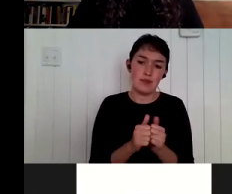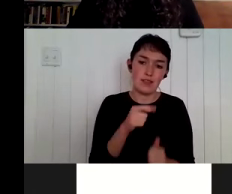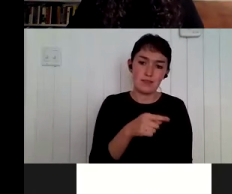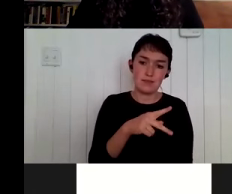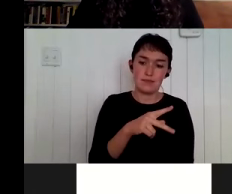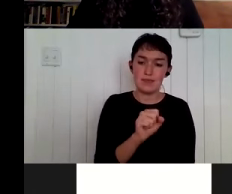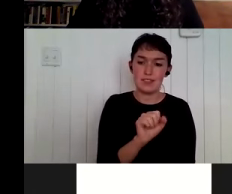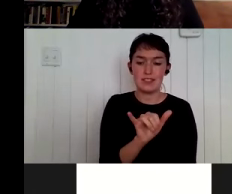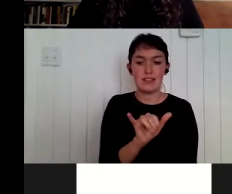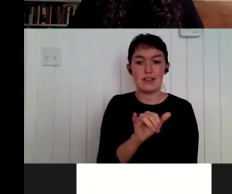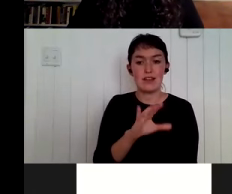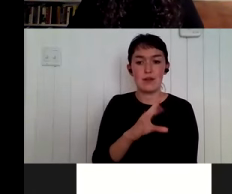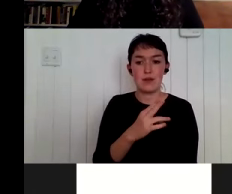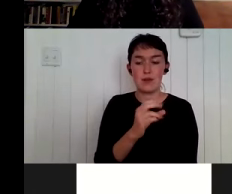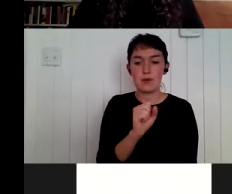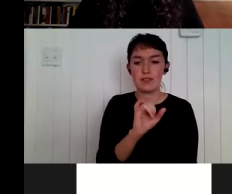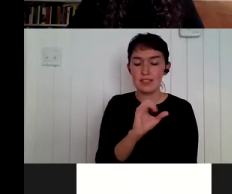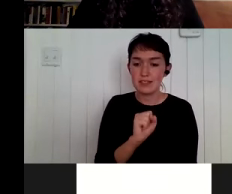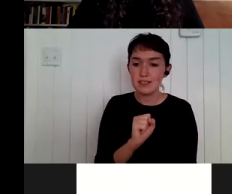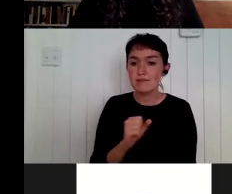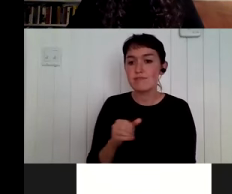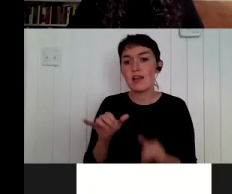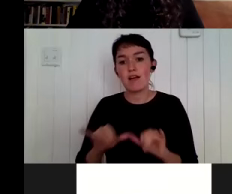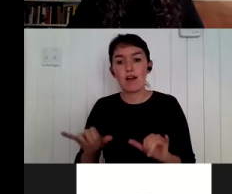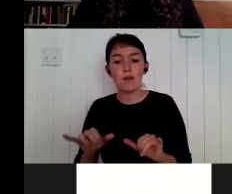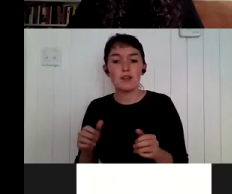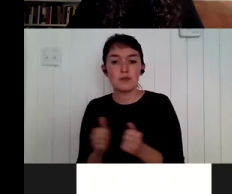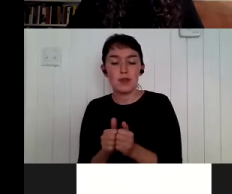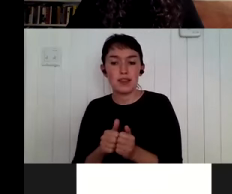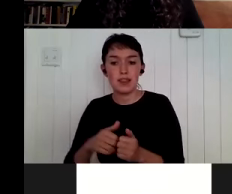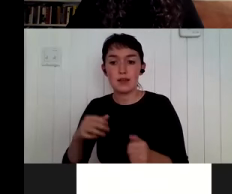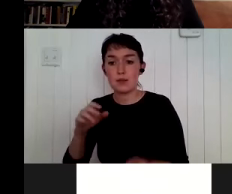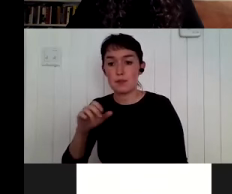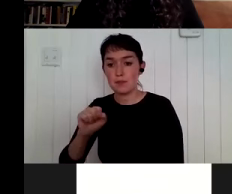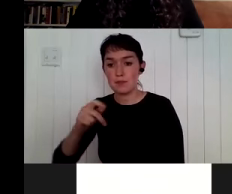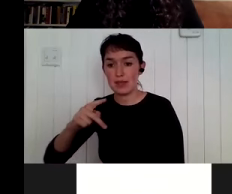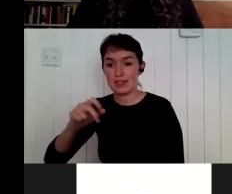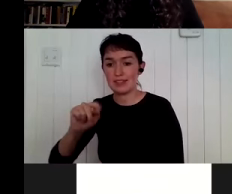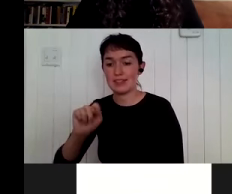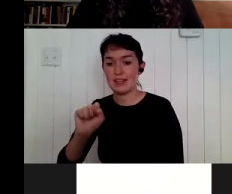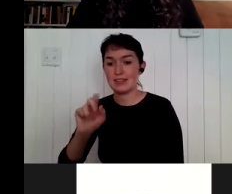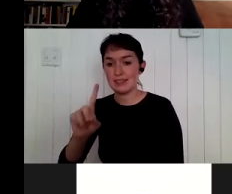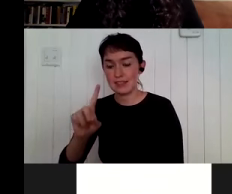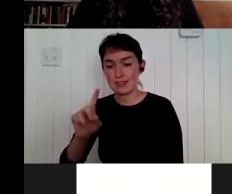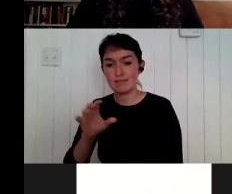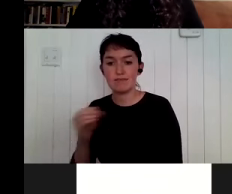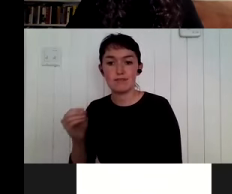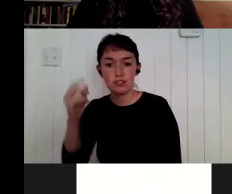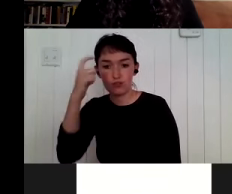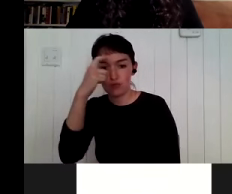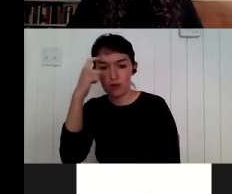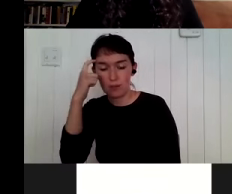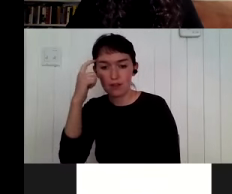like PTSD and trauma. And what it is described as is a disconnection or a lack of